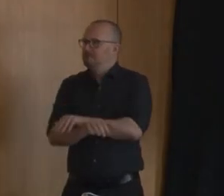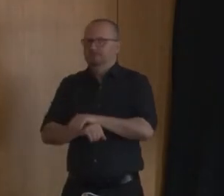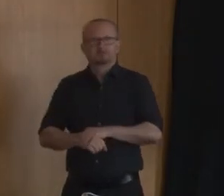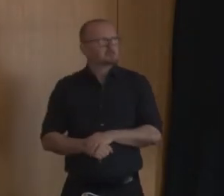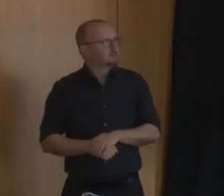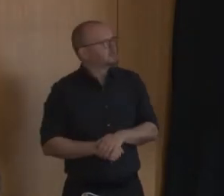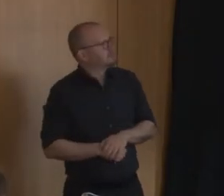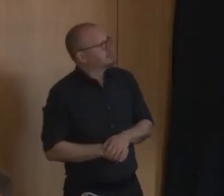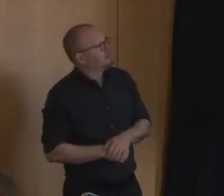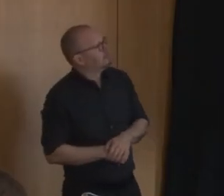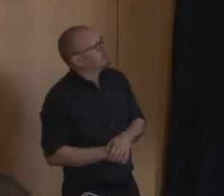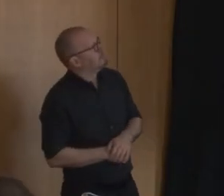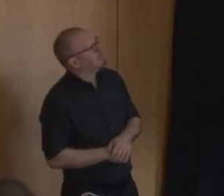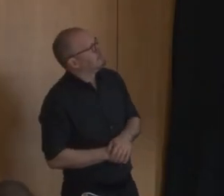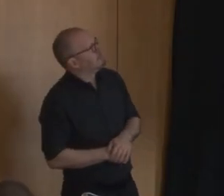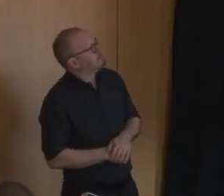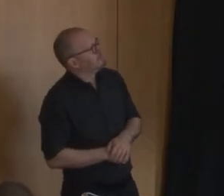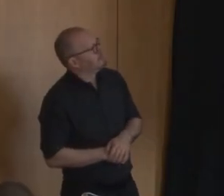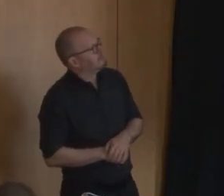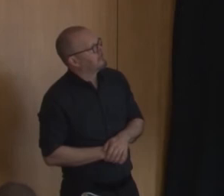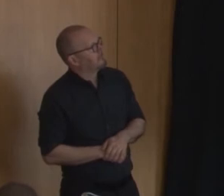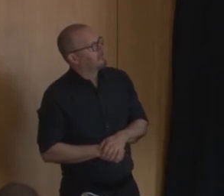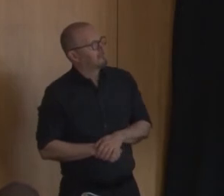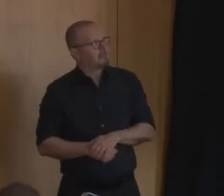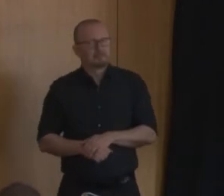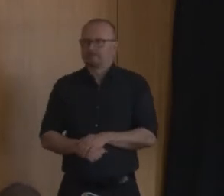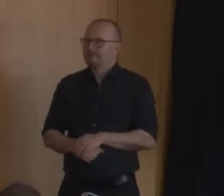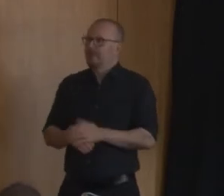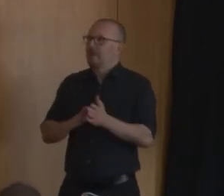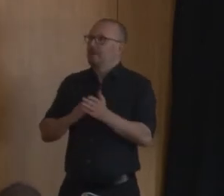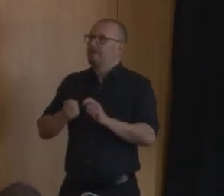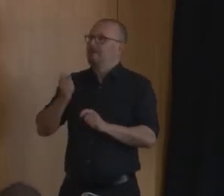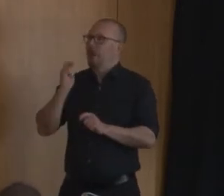Māori appears in various places throughout, in digital and analogue form.